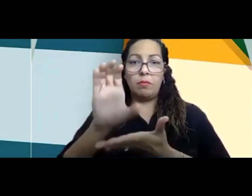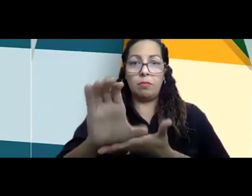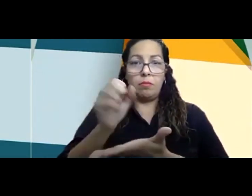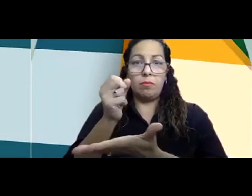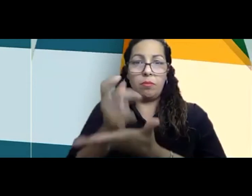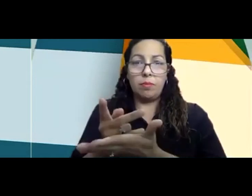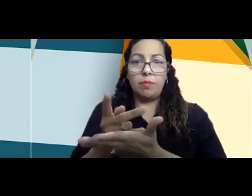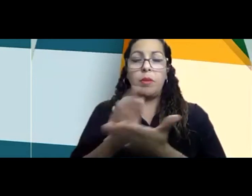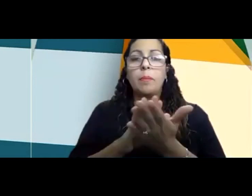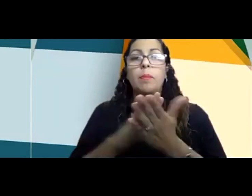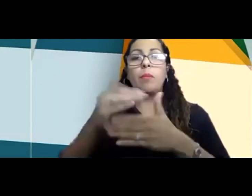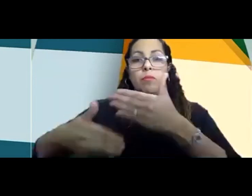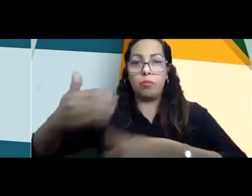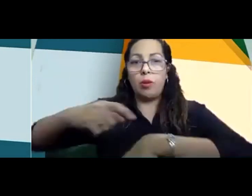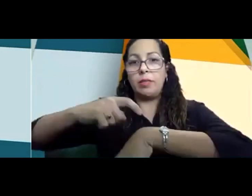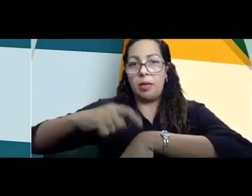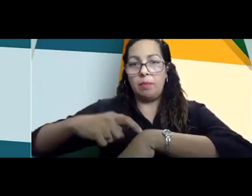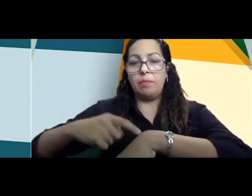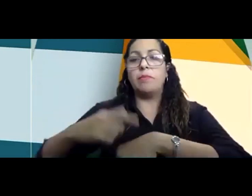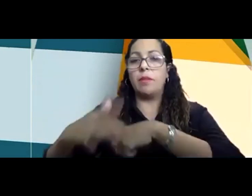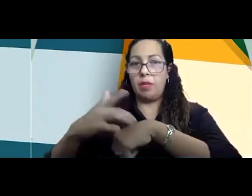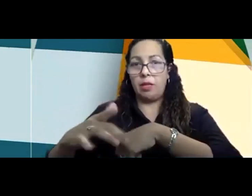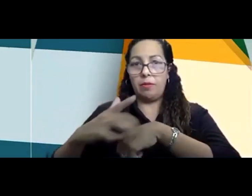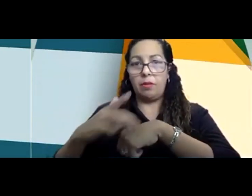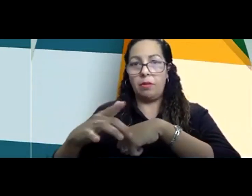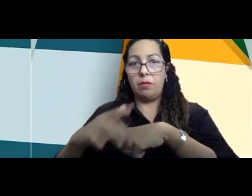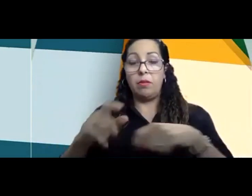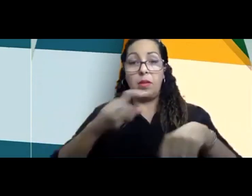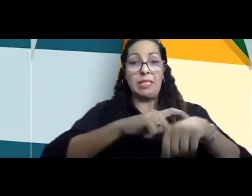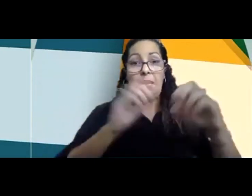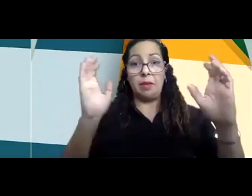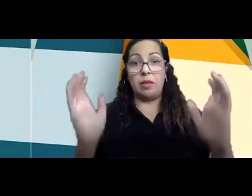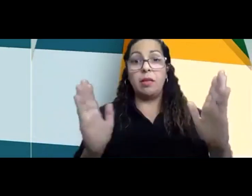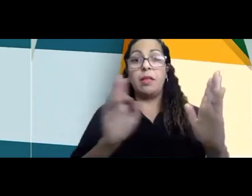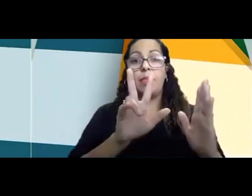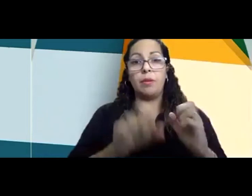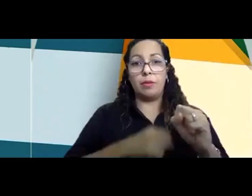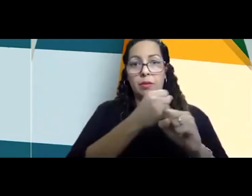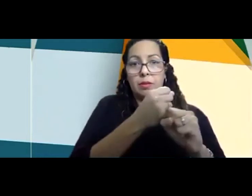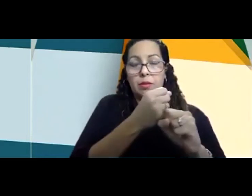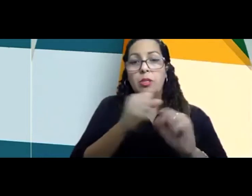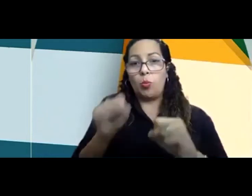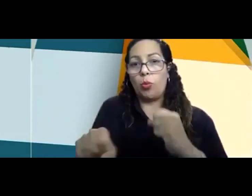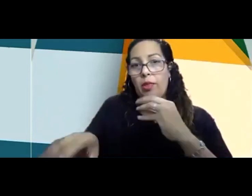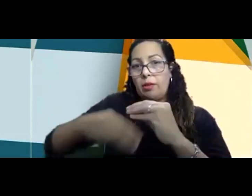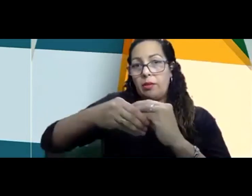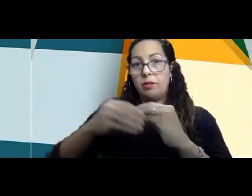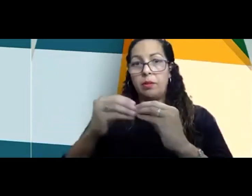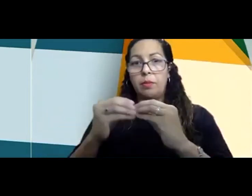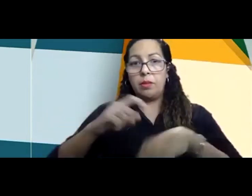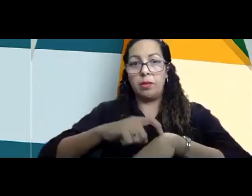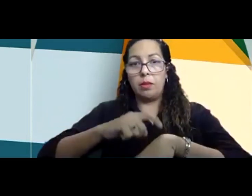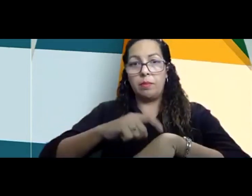become available. The term of the contract shall be 3 years with optional extensions of up